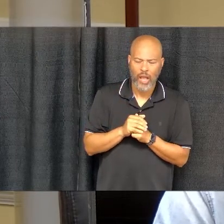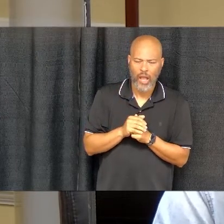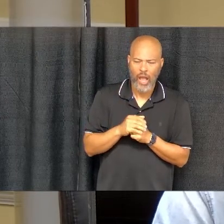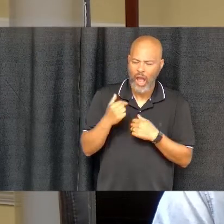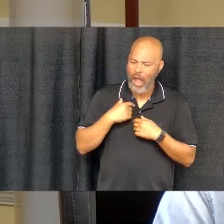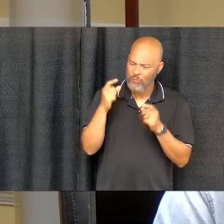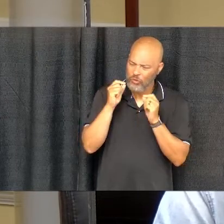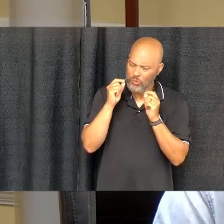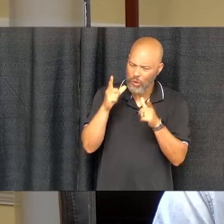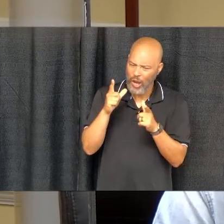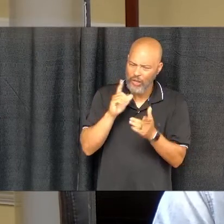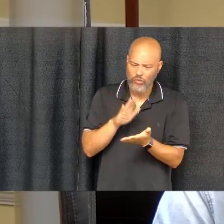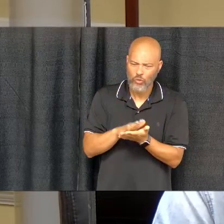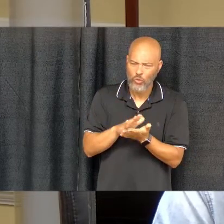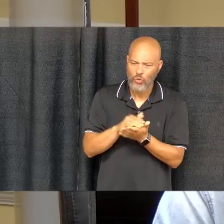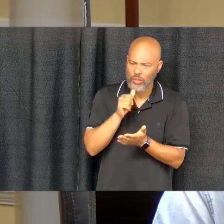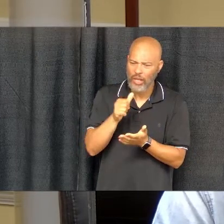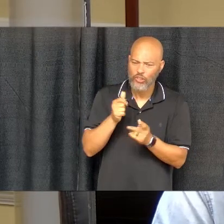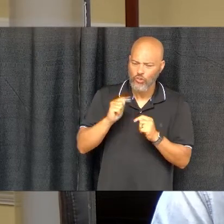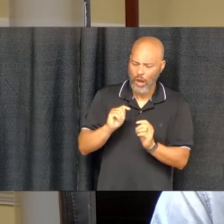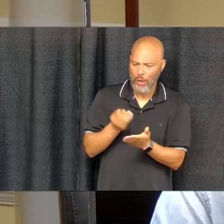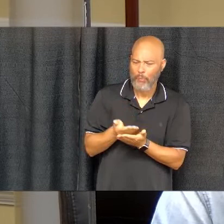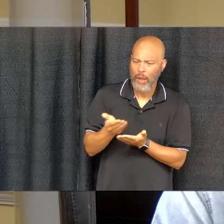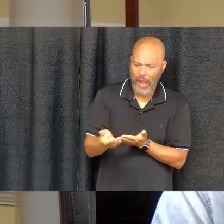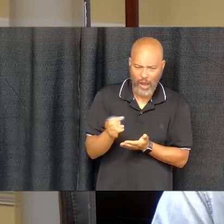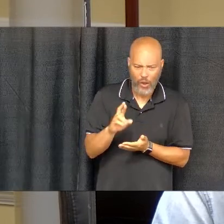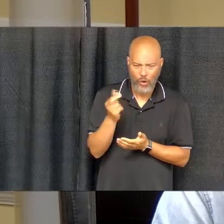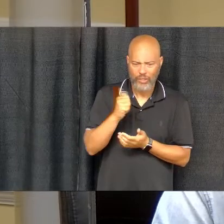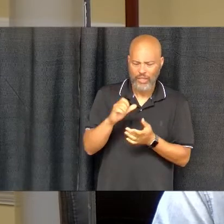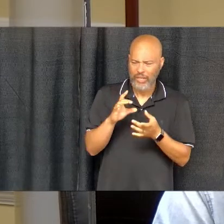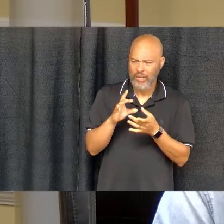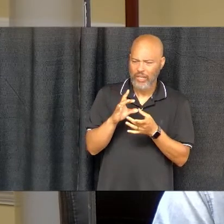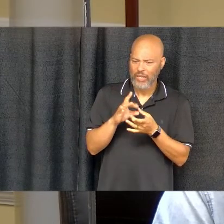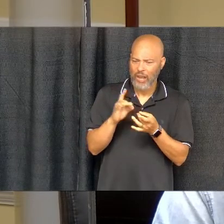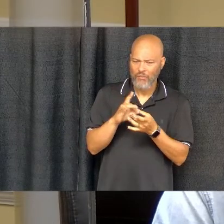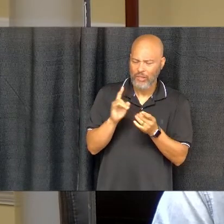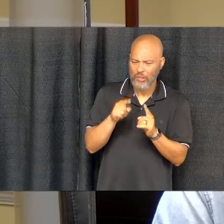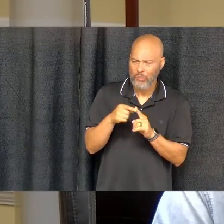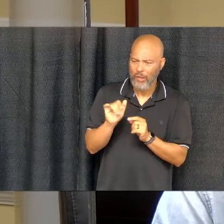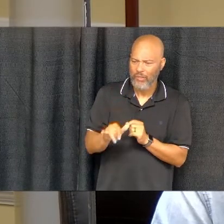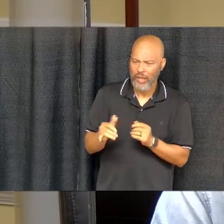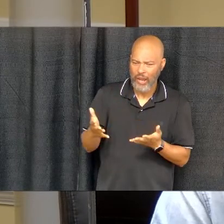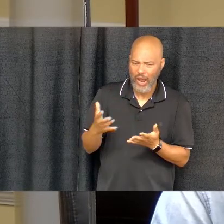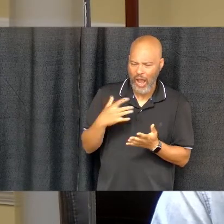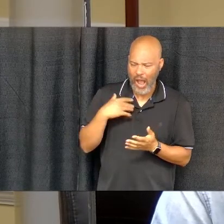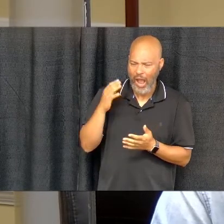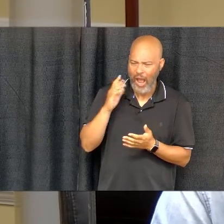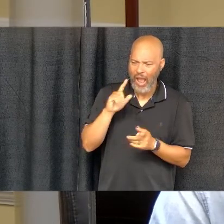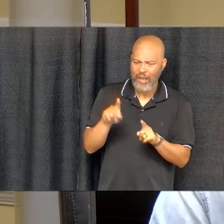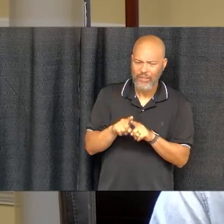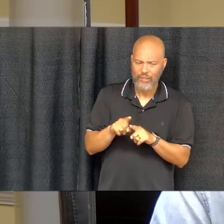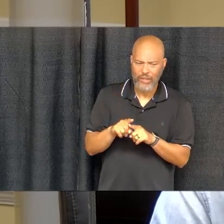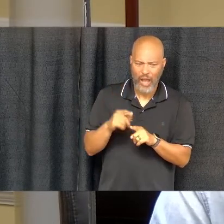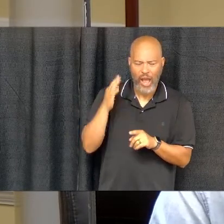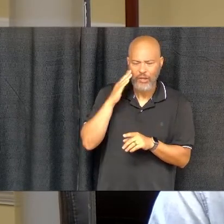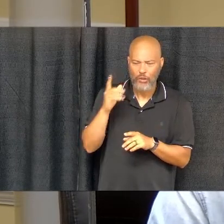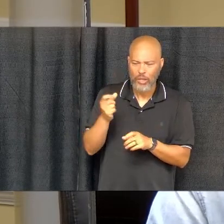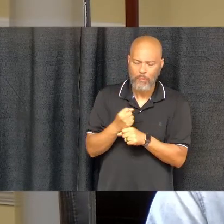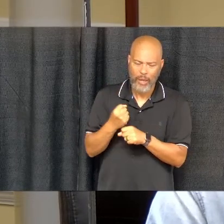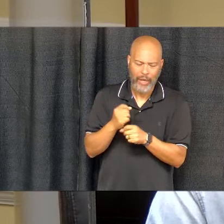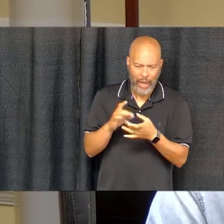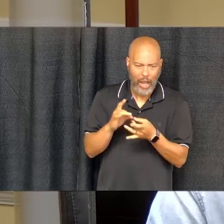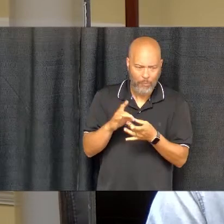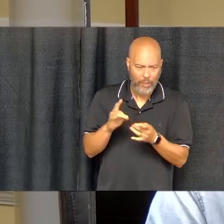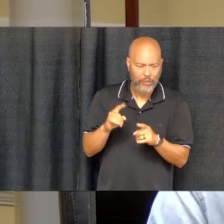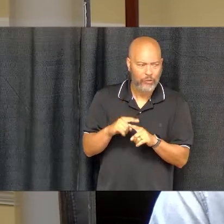I'm surprised that school didn't try to buy this, or was there any kind of conversation about that? I mean, as a school, I know they make comments,